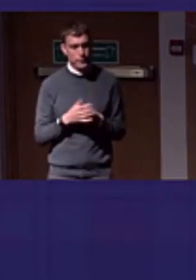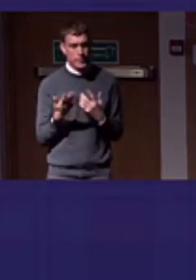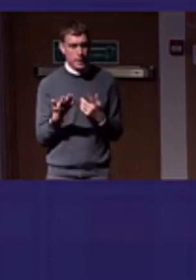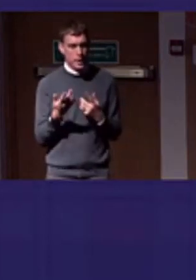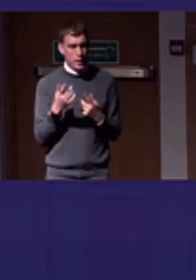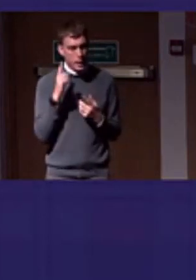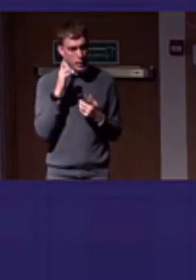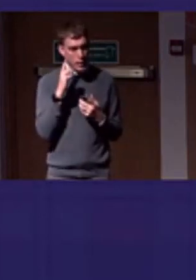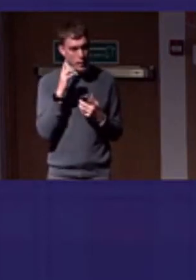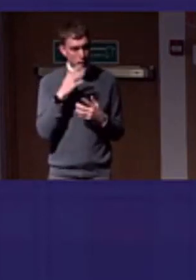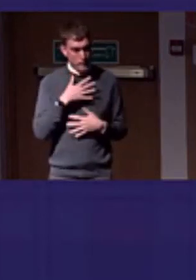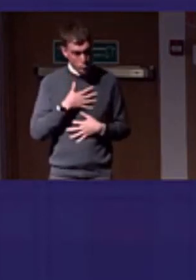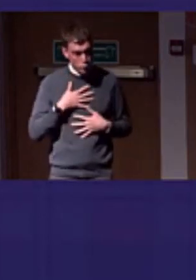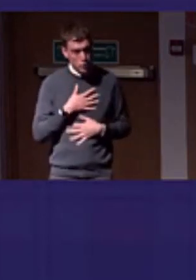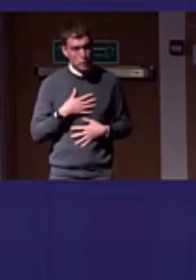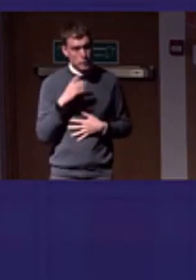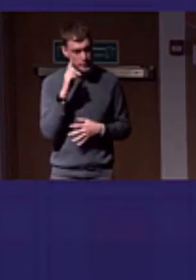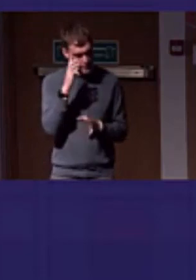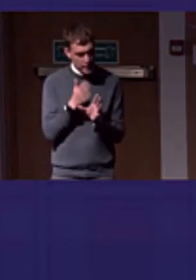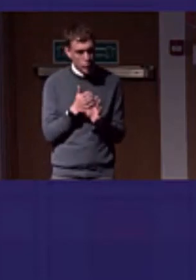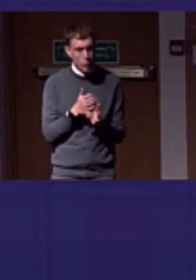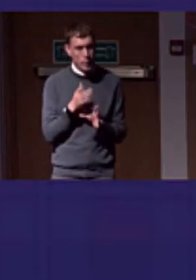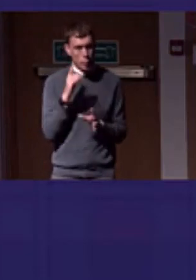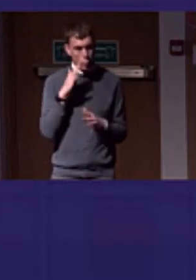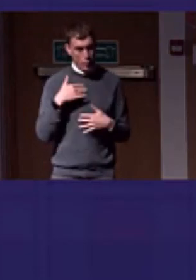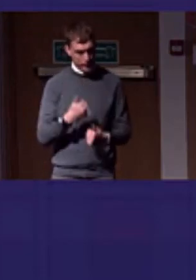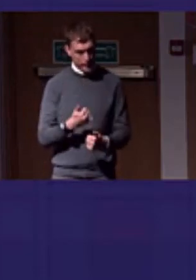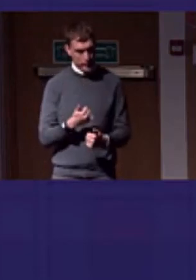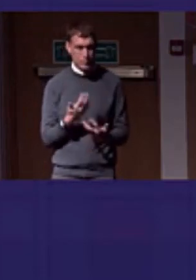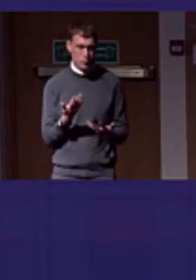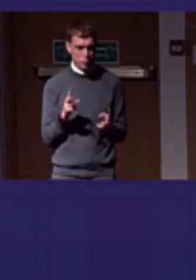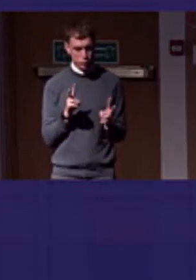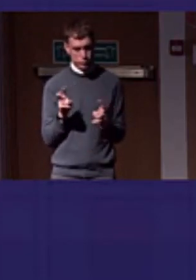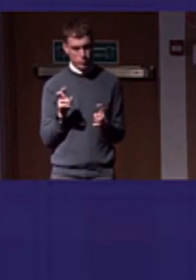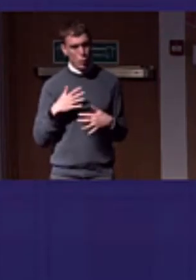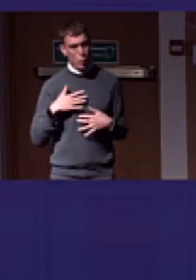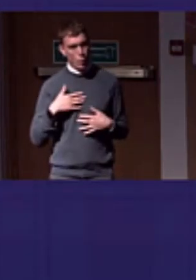Emotional, psychological, social well-being. Okay, let's go with that word, well-being.